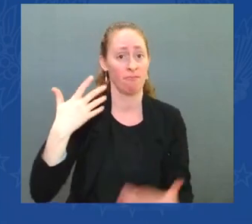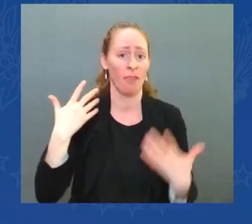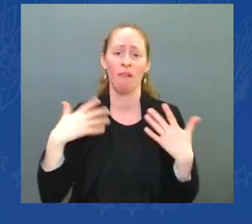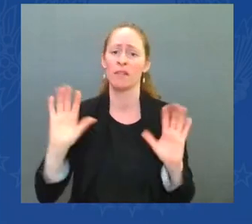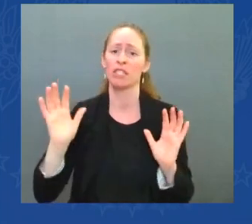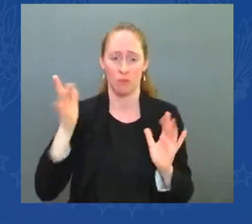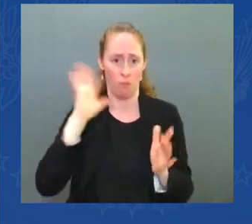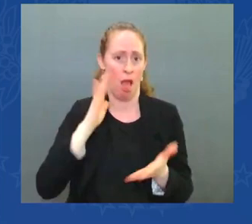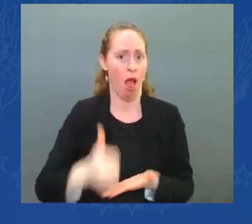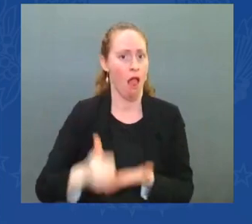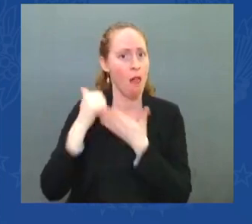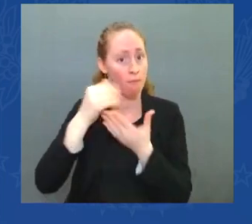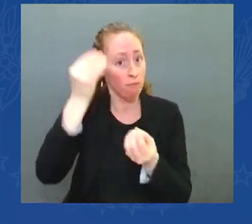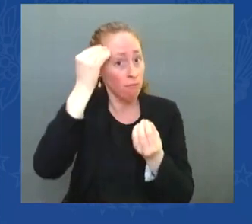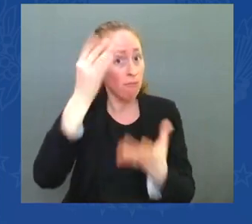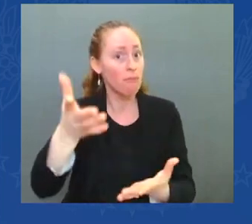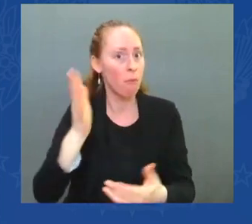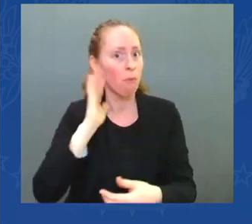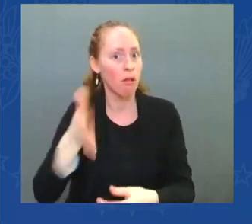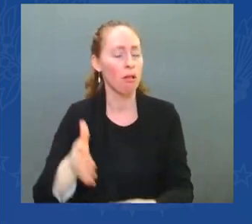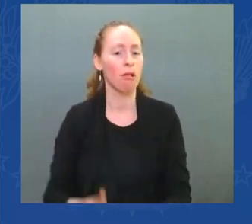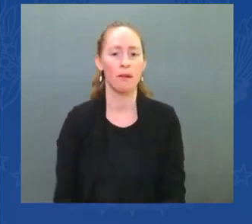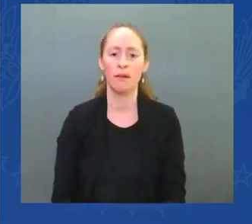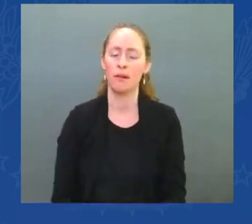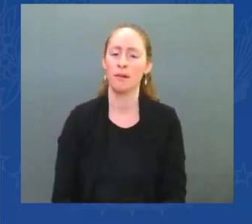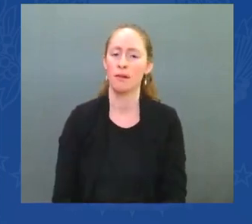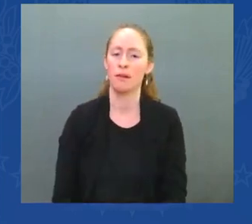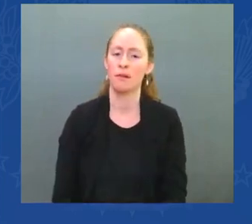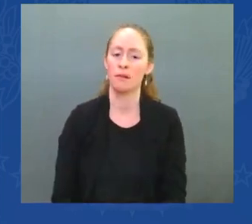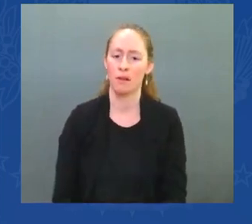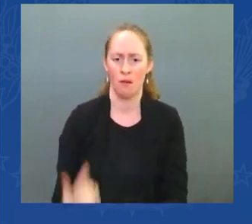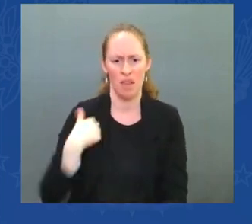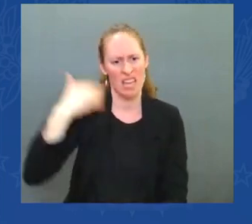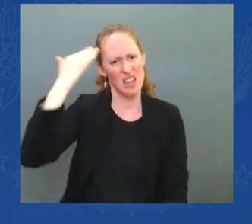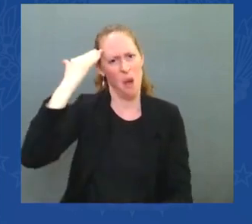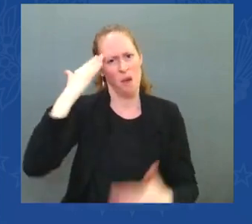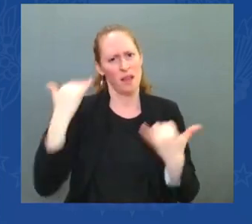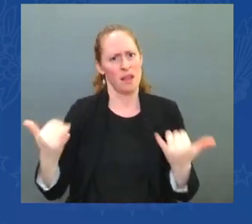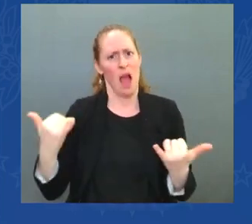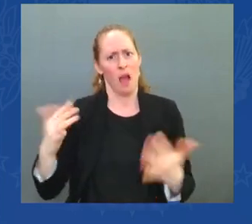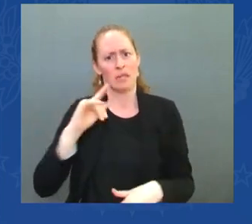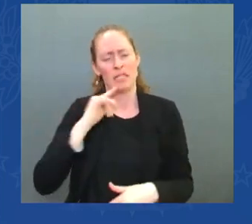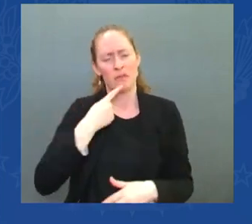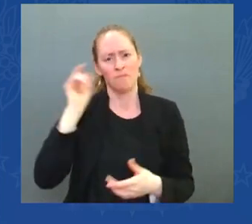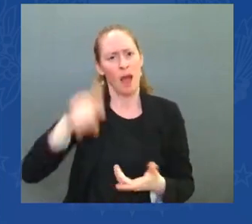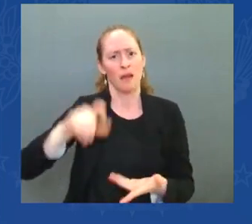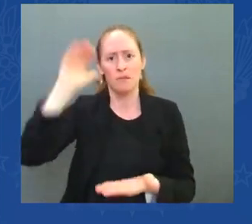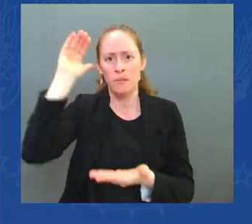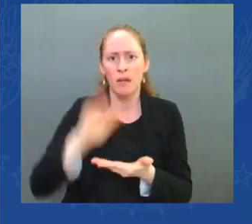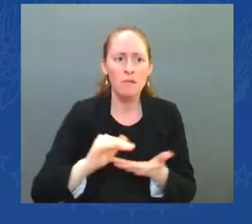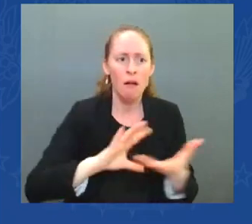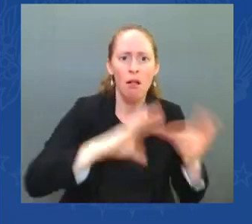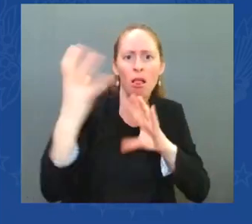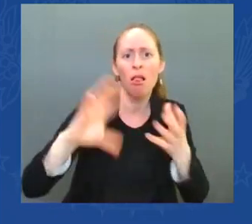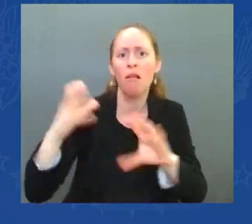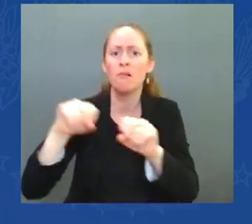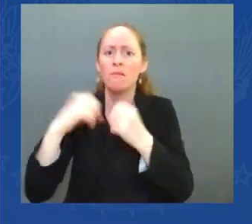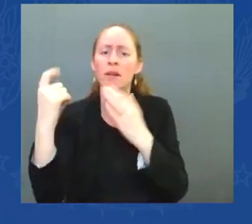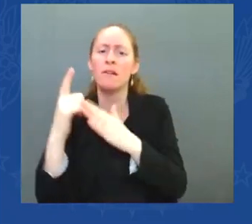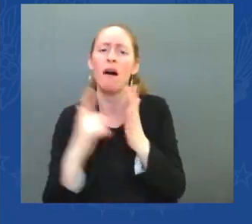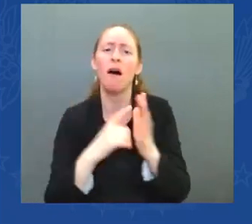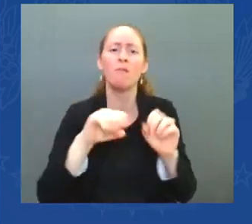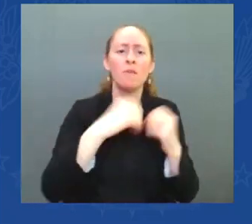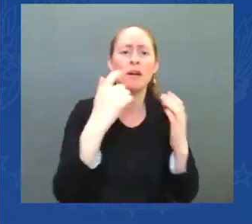violence and other violent crimes and save lives. That's why I put together a comprehensive strategy to supercharge what works